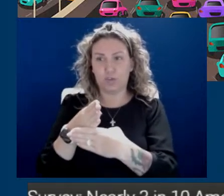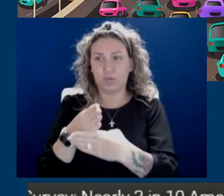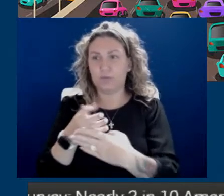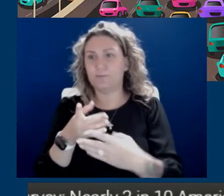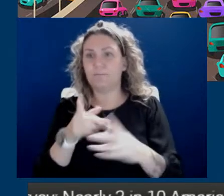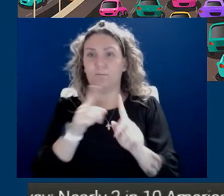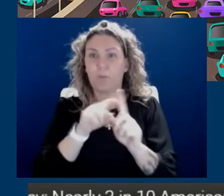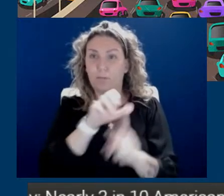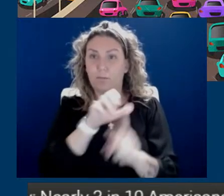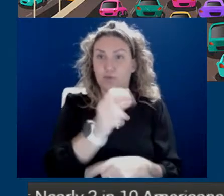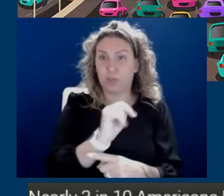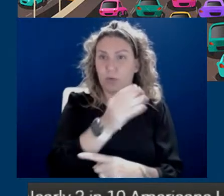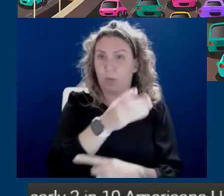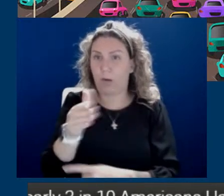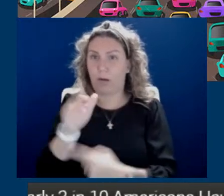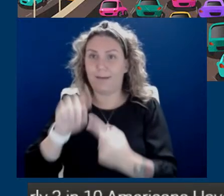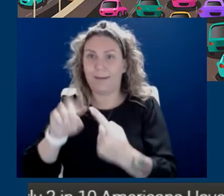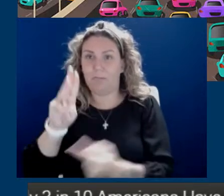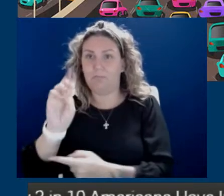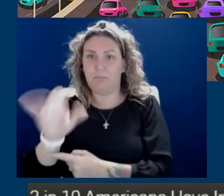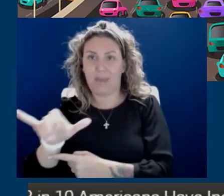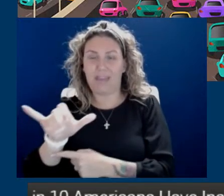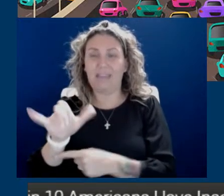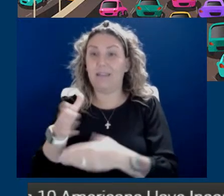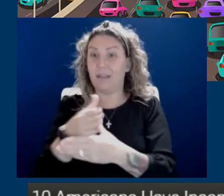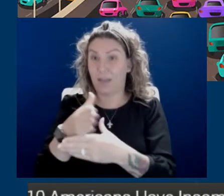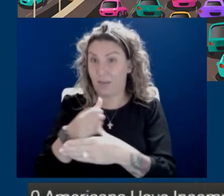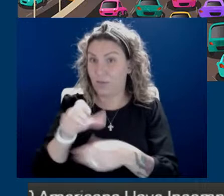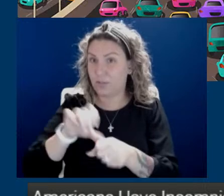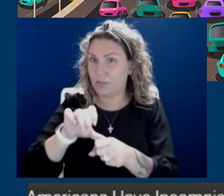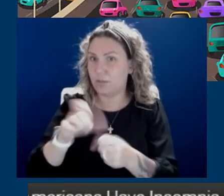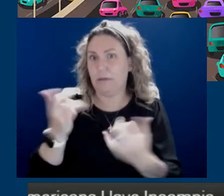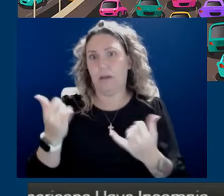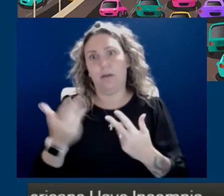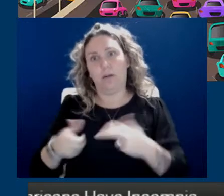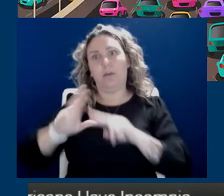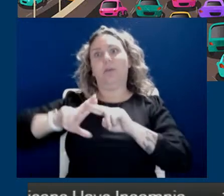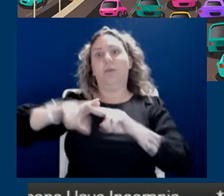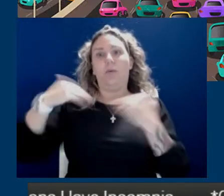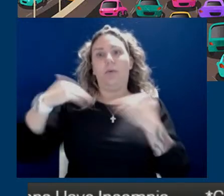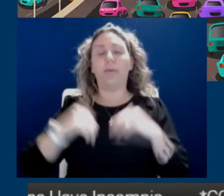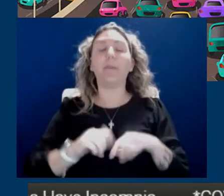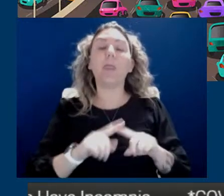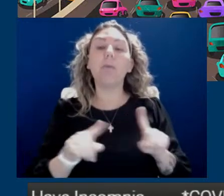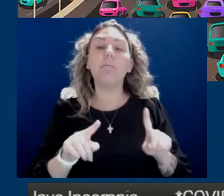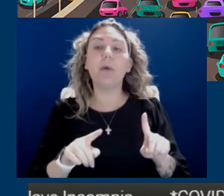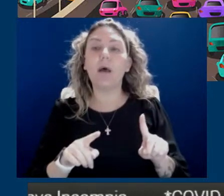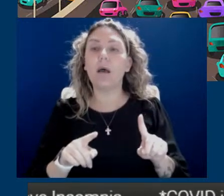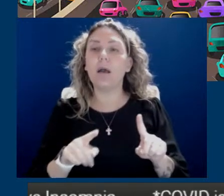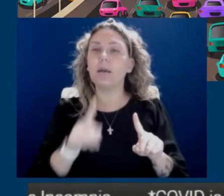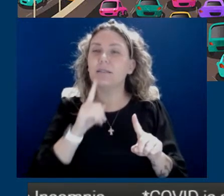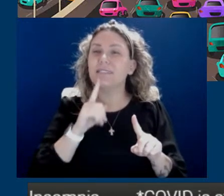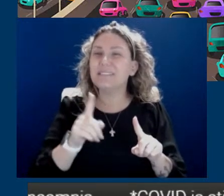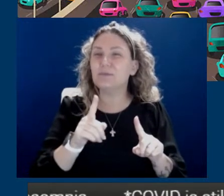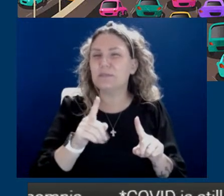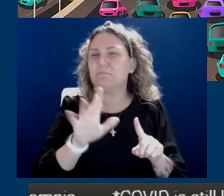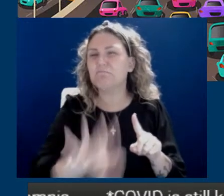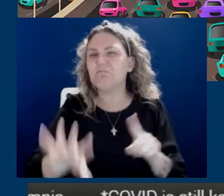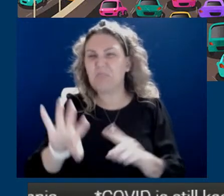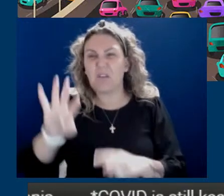January to May. The average price of gas, now we're seeing it much higher at a pump today, but the average was just shy of $4. That was